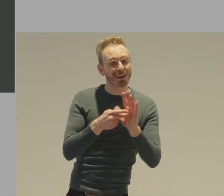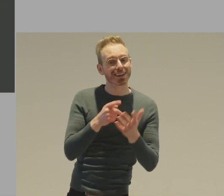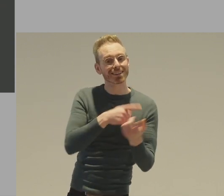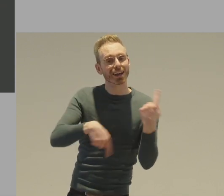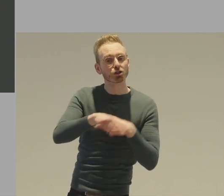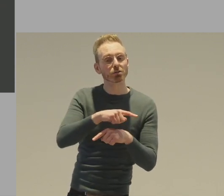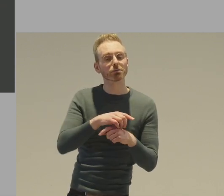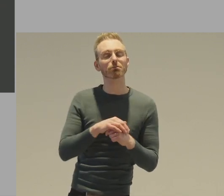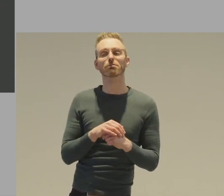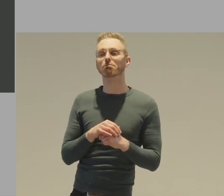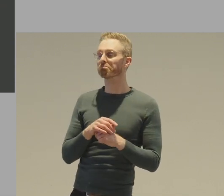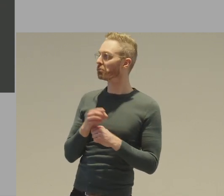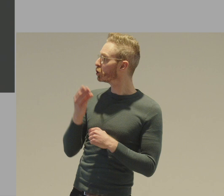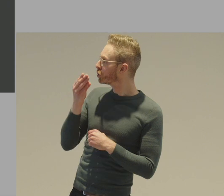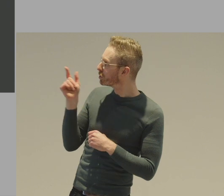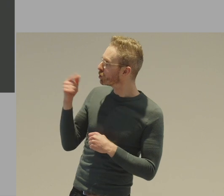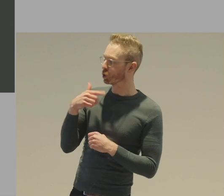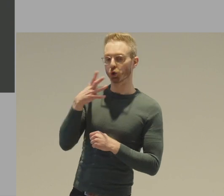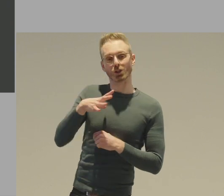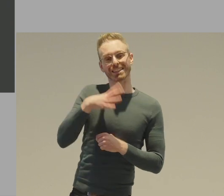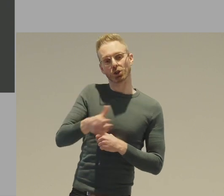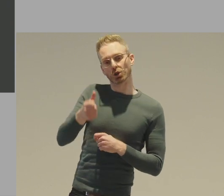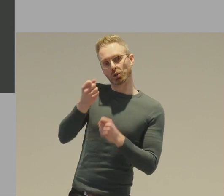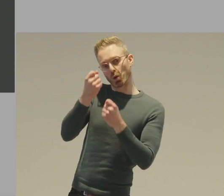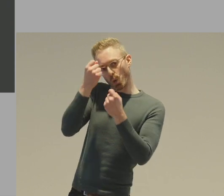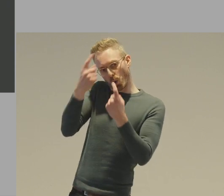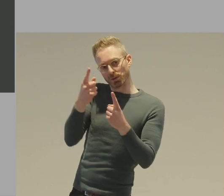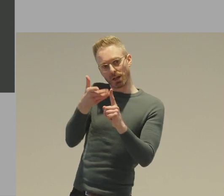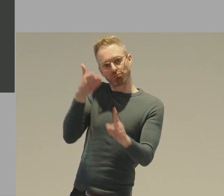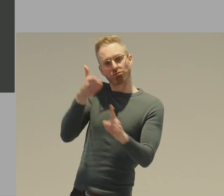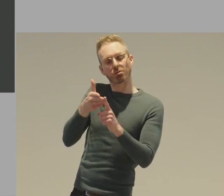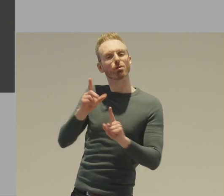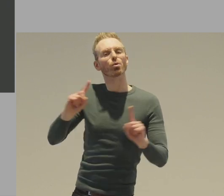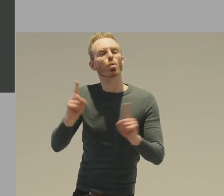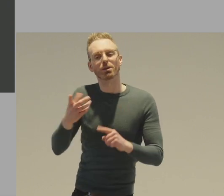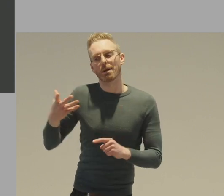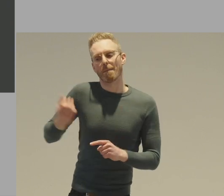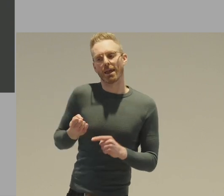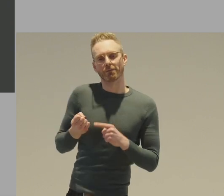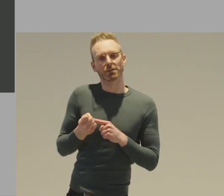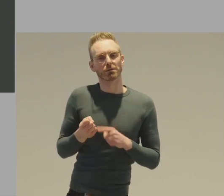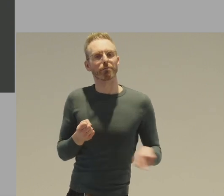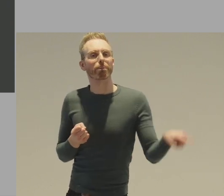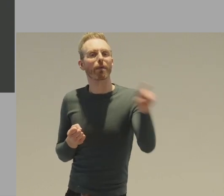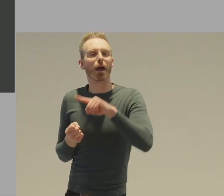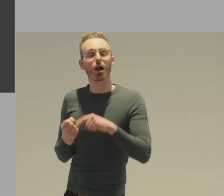of them are not relevant to the conversation around work. Some are. So we're going to look at what they are in a bit.